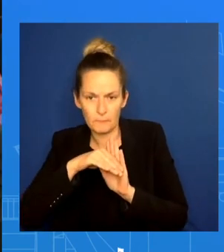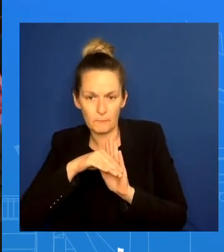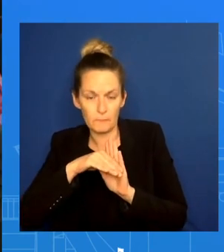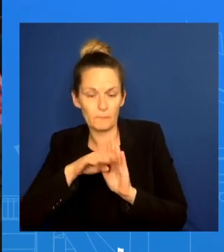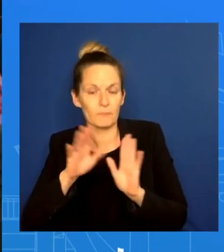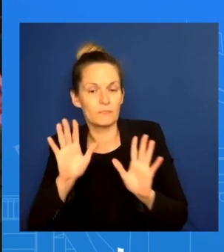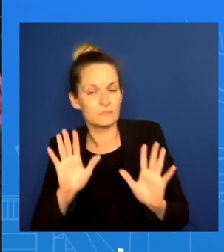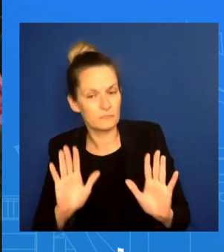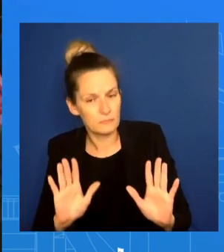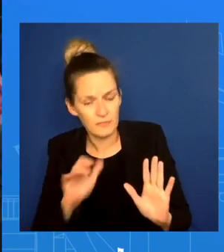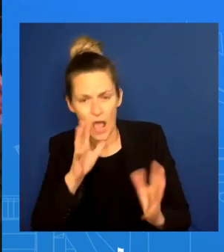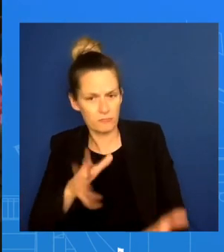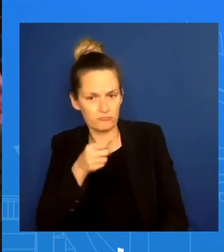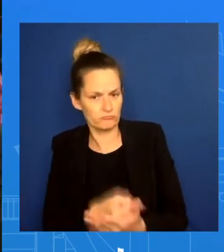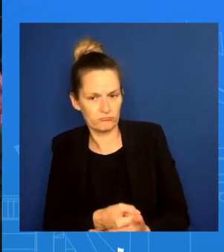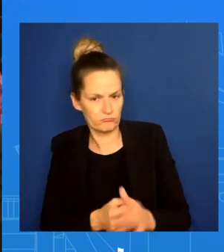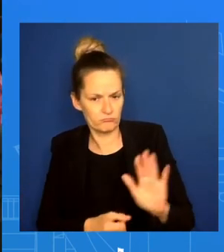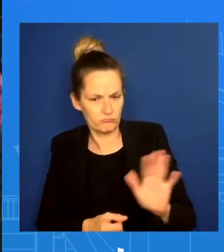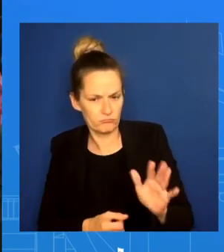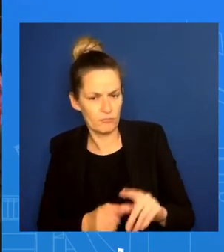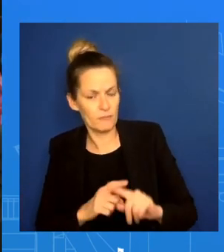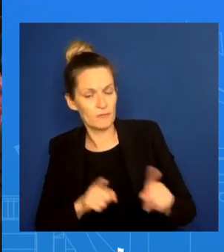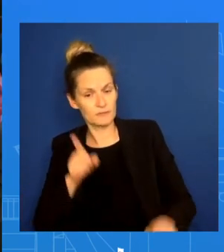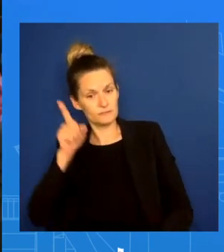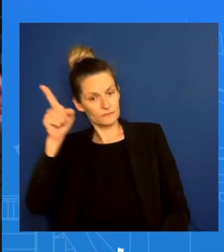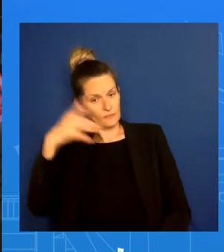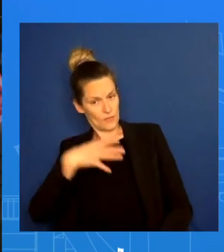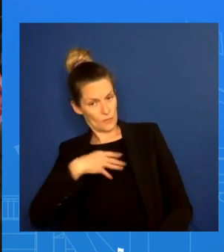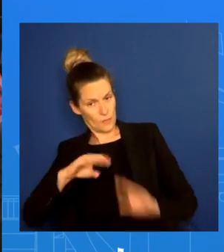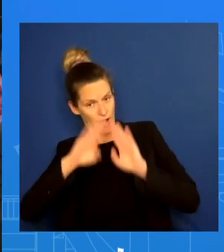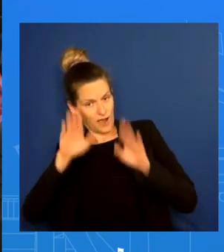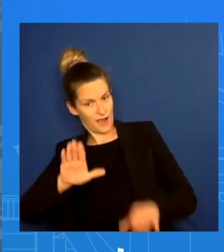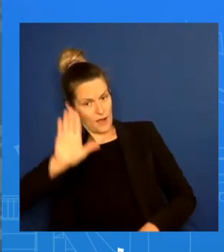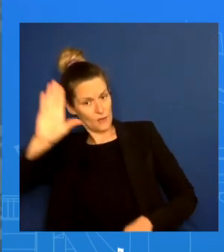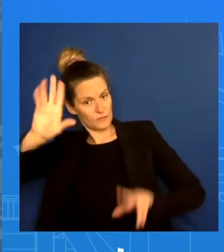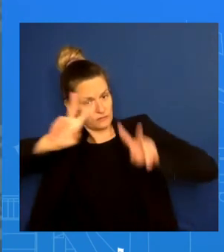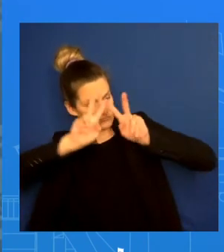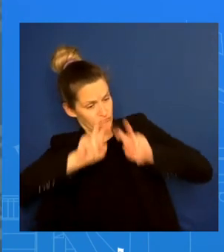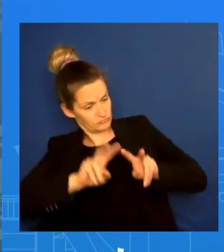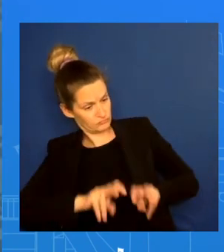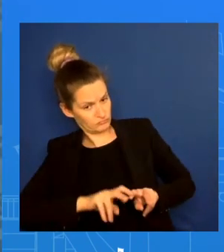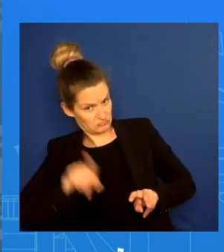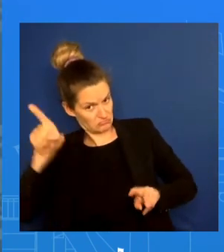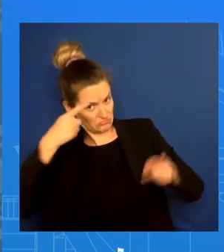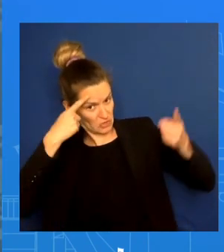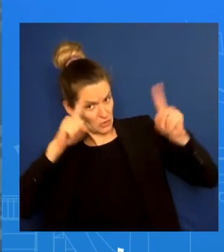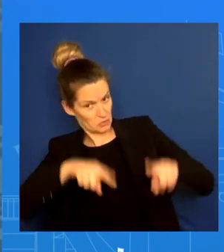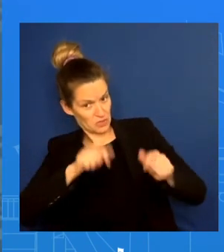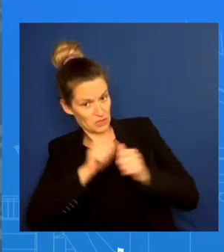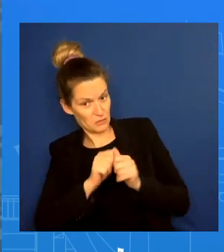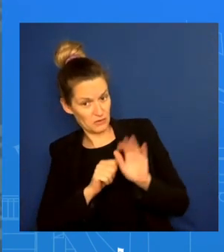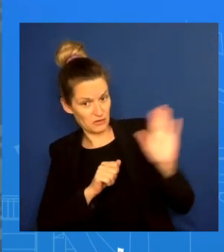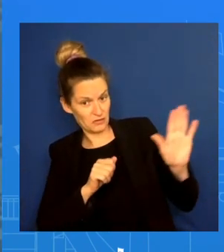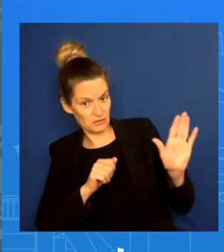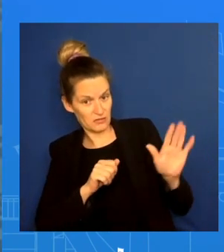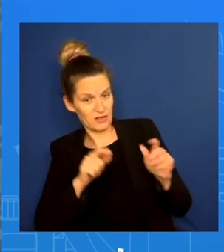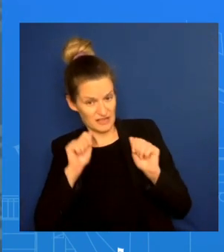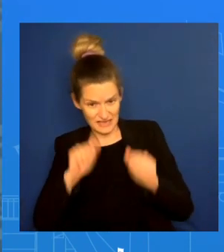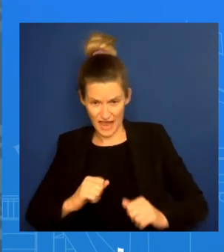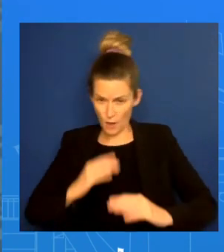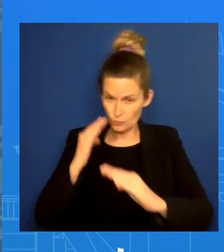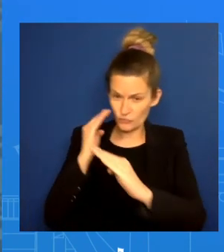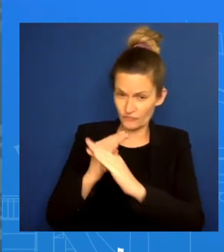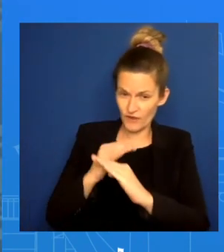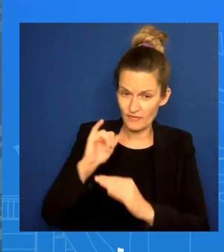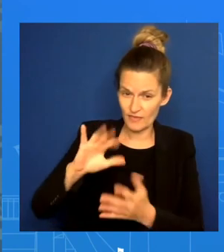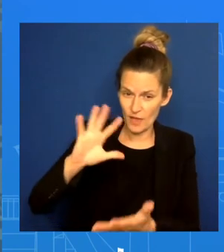well, and what would you do to kind of make that less likely? So here's what he said. I'll quote him directly. I don't think the U.S. is